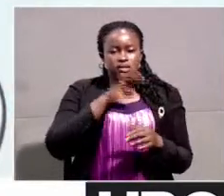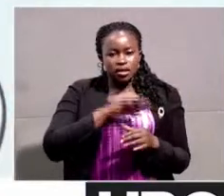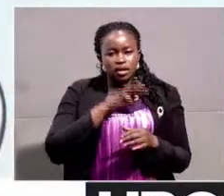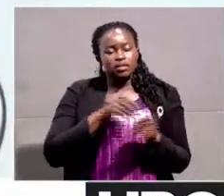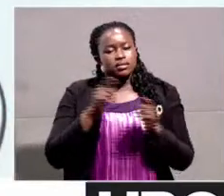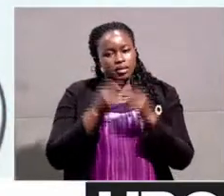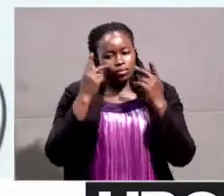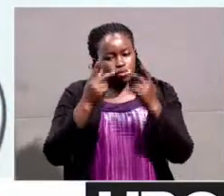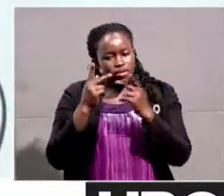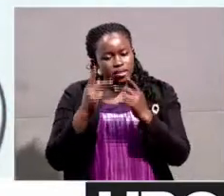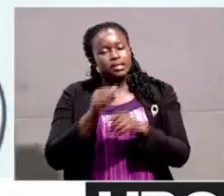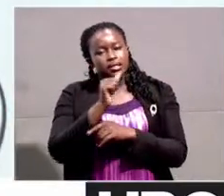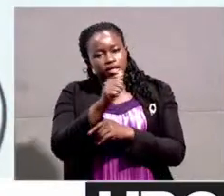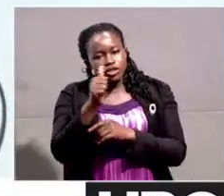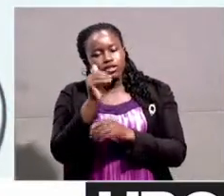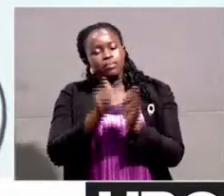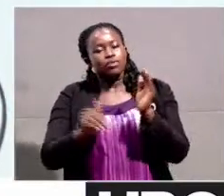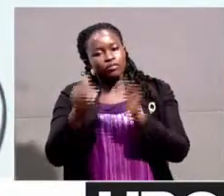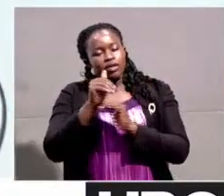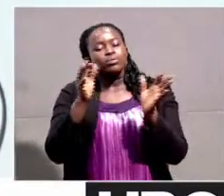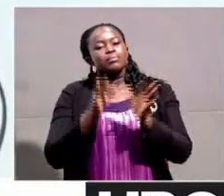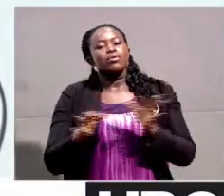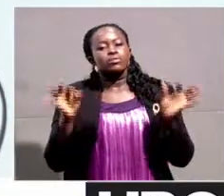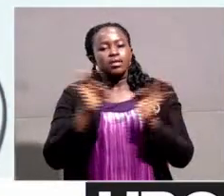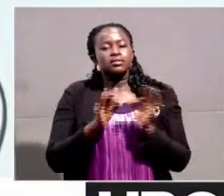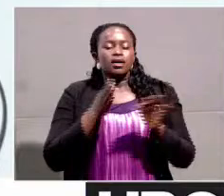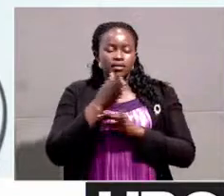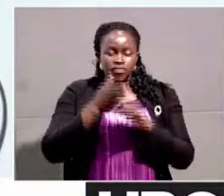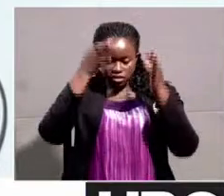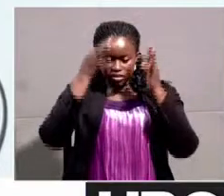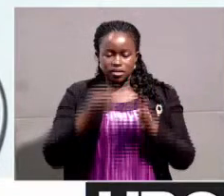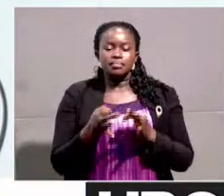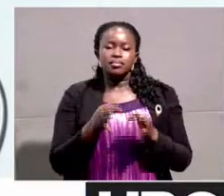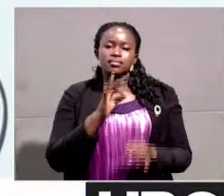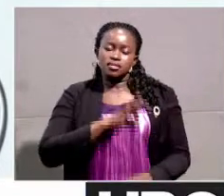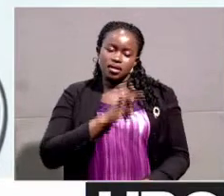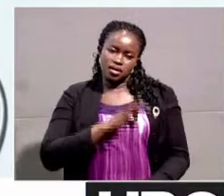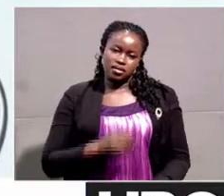importance of every profession and then determines their salaries.